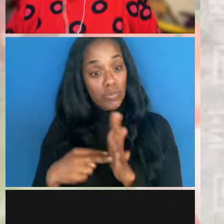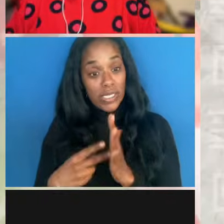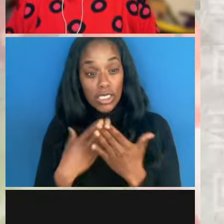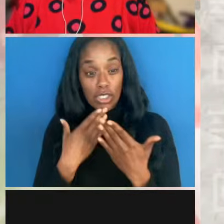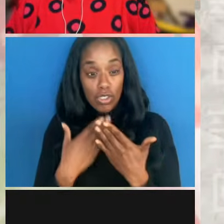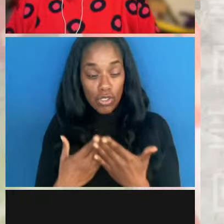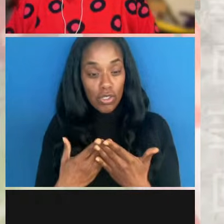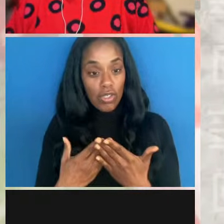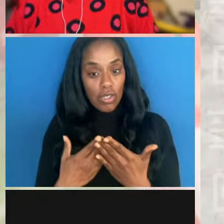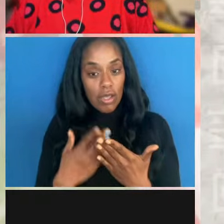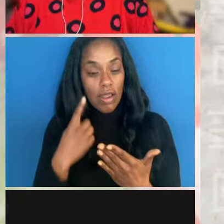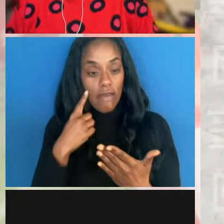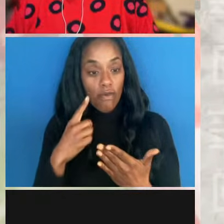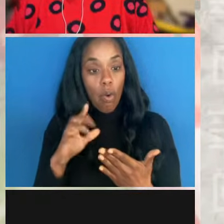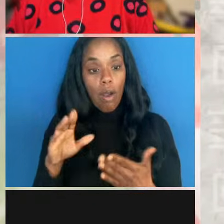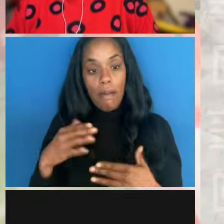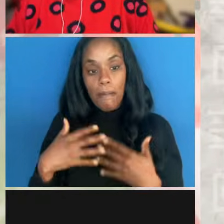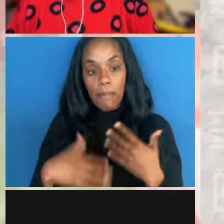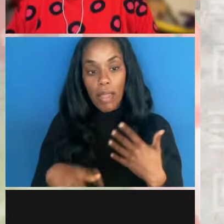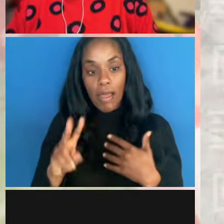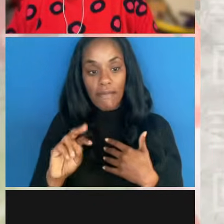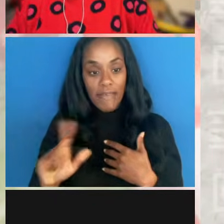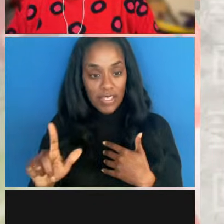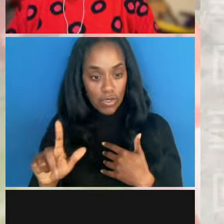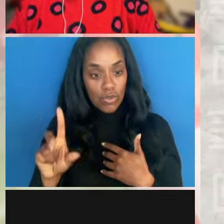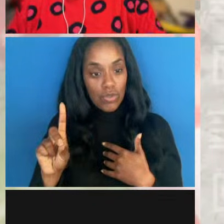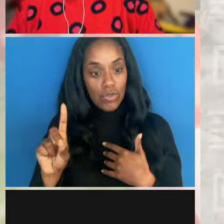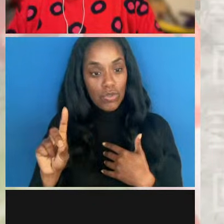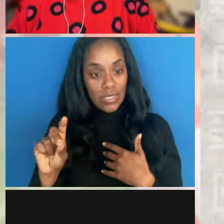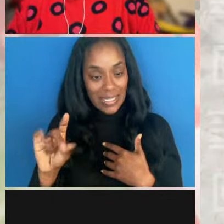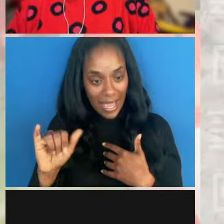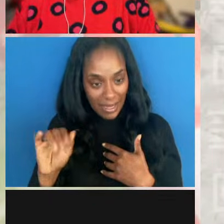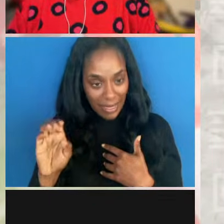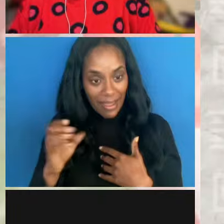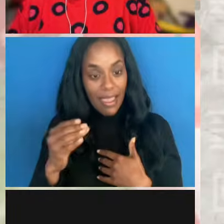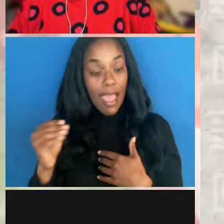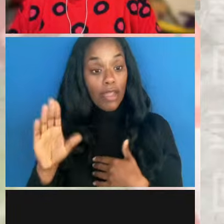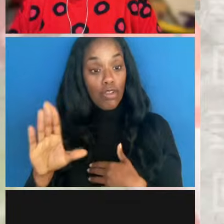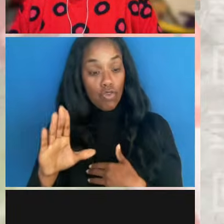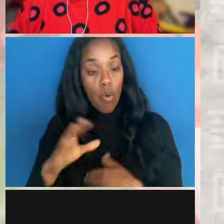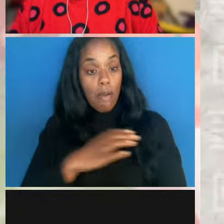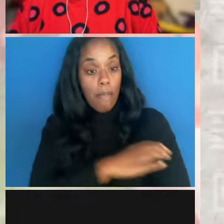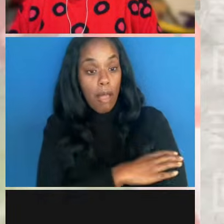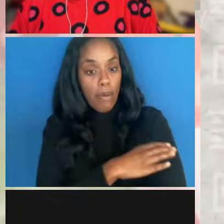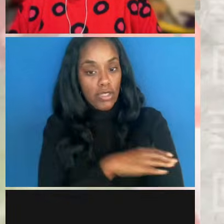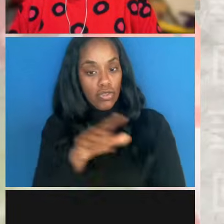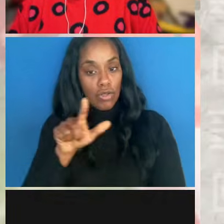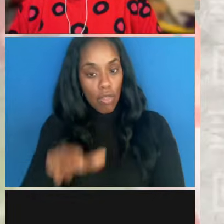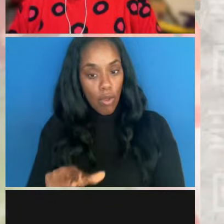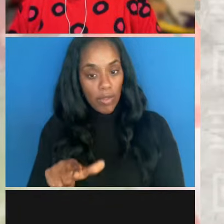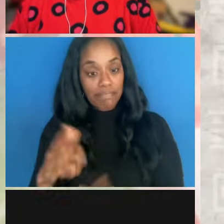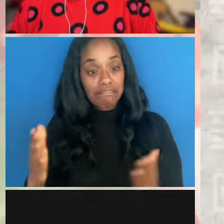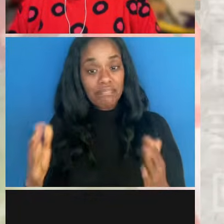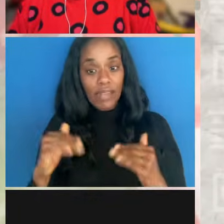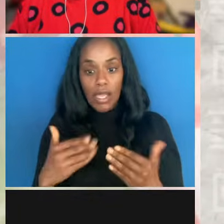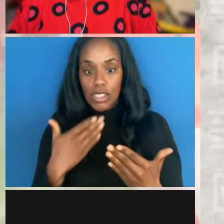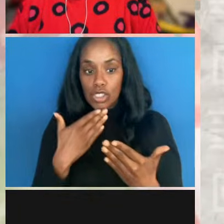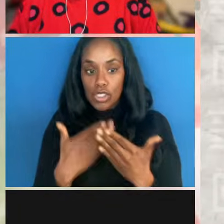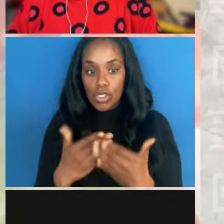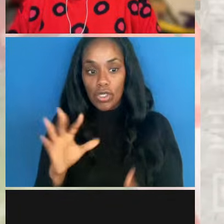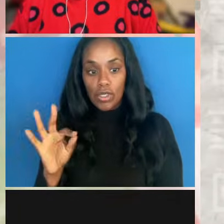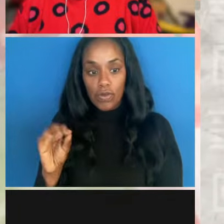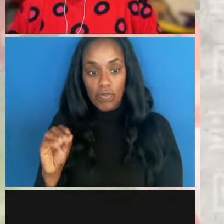dilating blood vessels and lowering blood pressure. And they're also a great source of folate, which is essential for